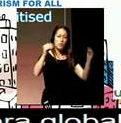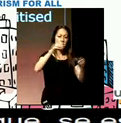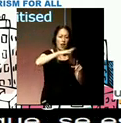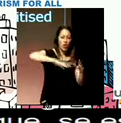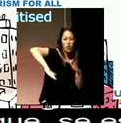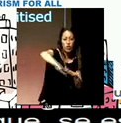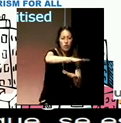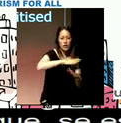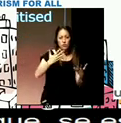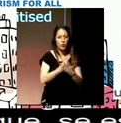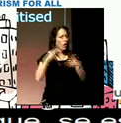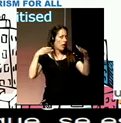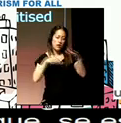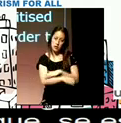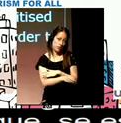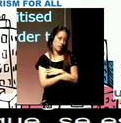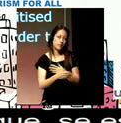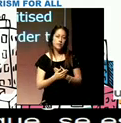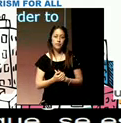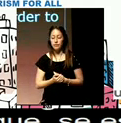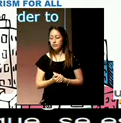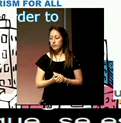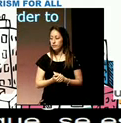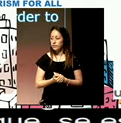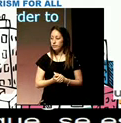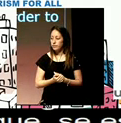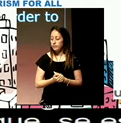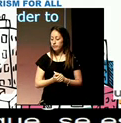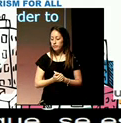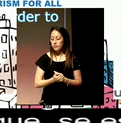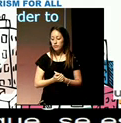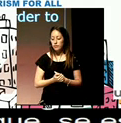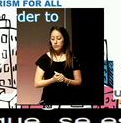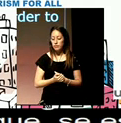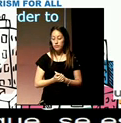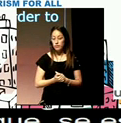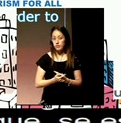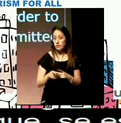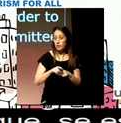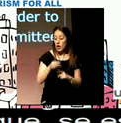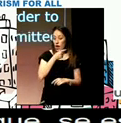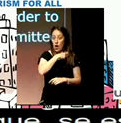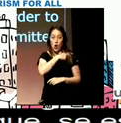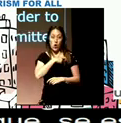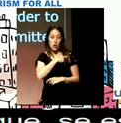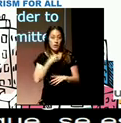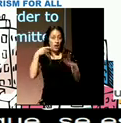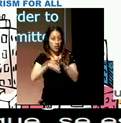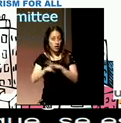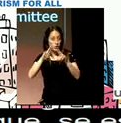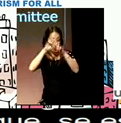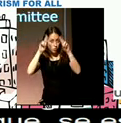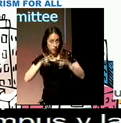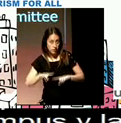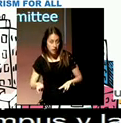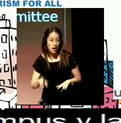deal with the problem. A universal access committee was established under the Estates Committee, and they